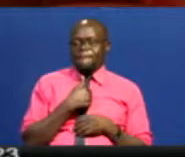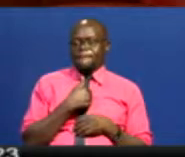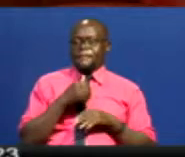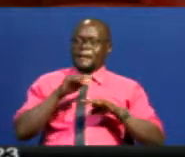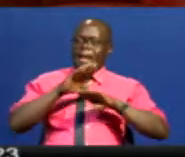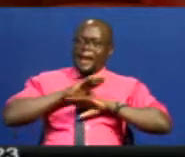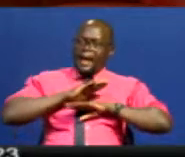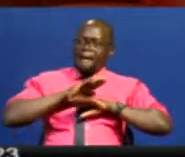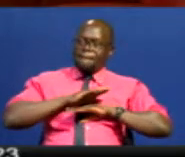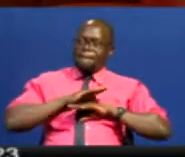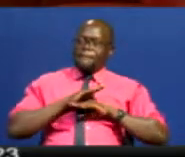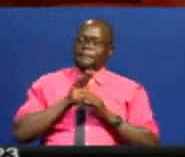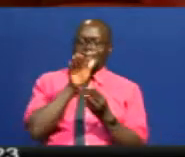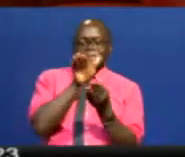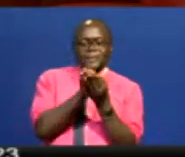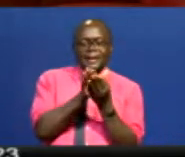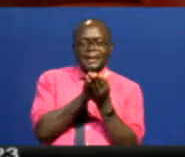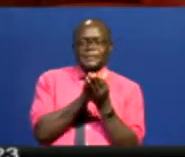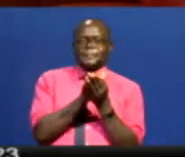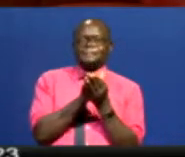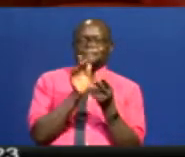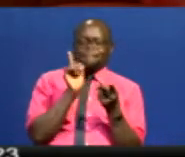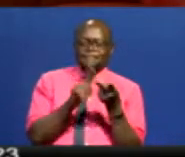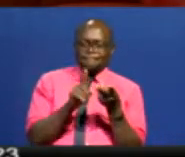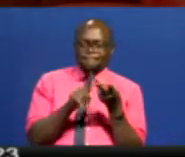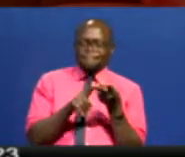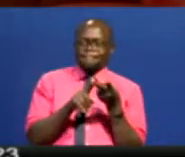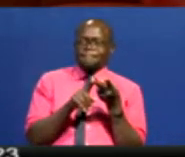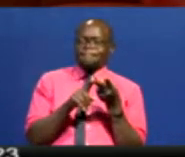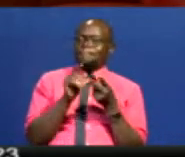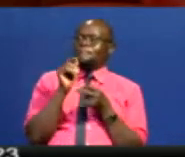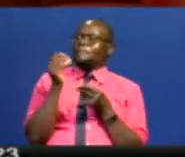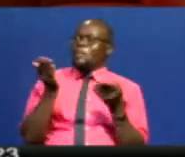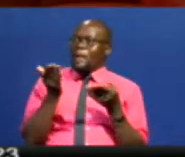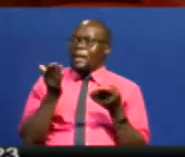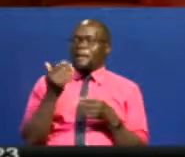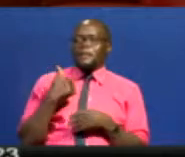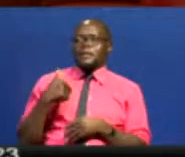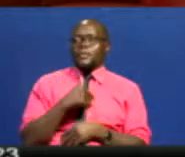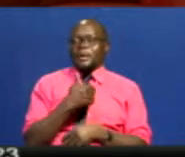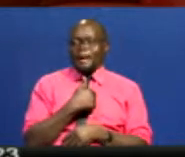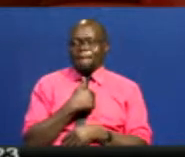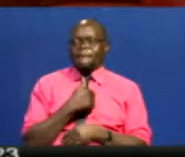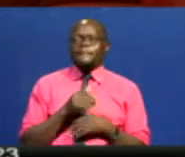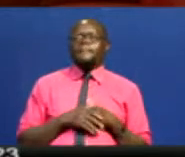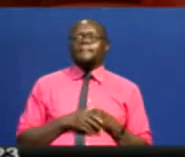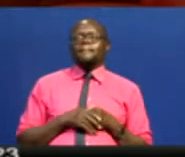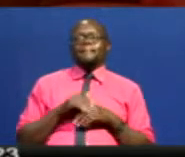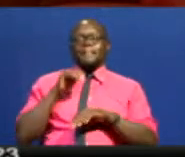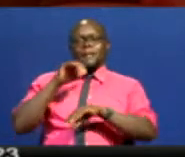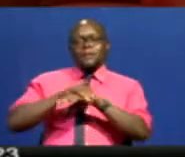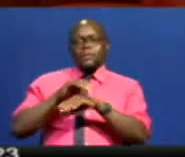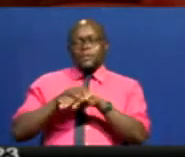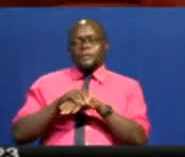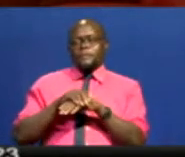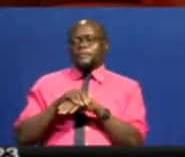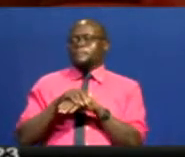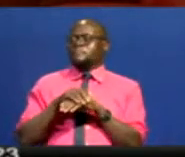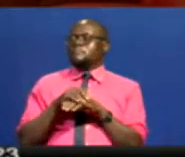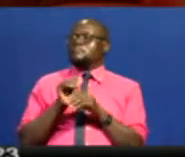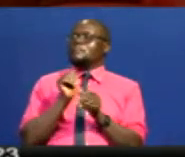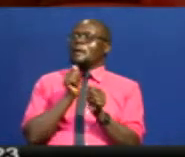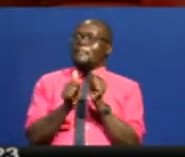enough storage facilities. In cases where we had a good bumper harvest like this